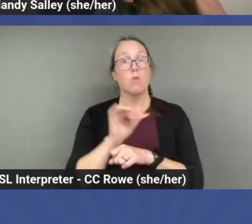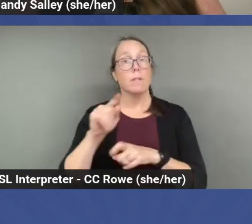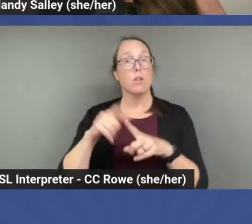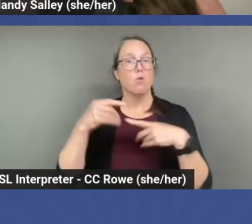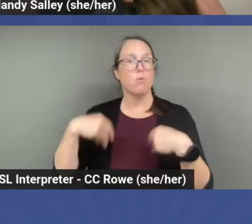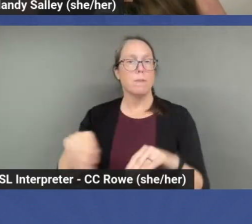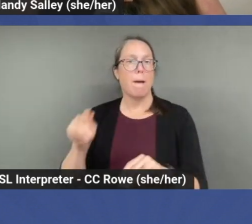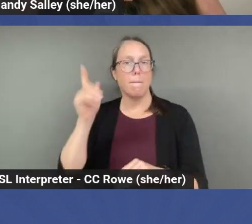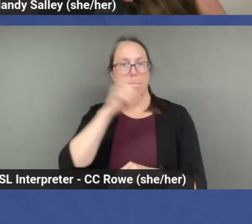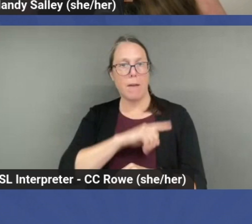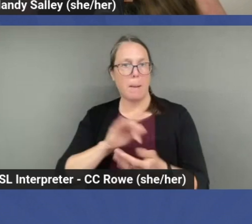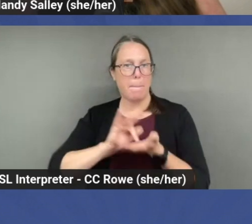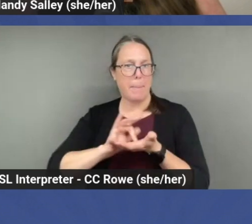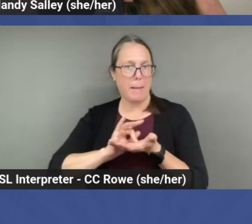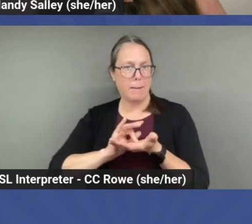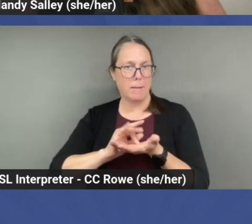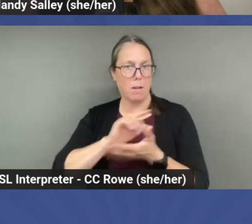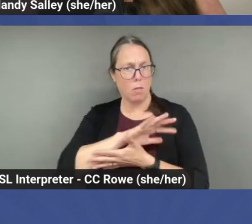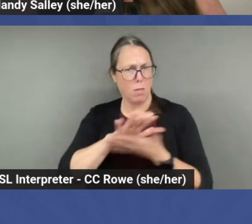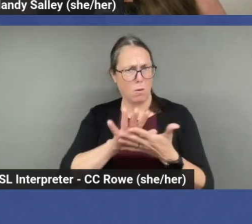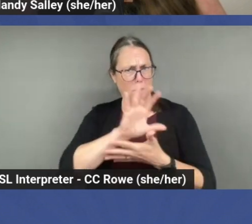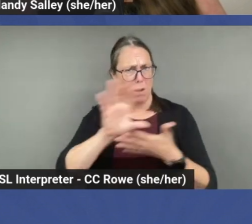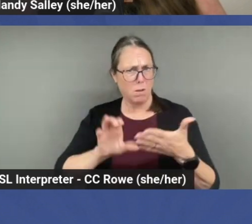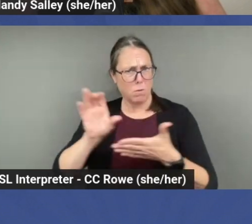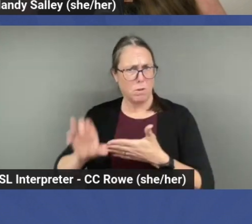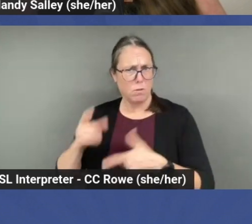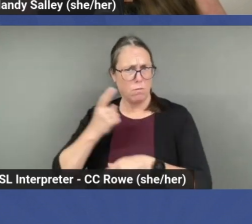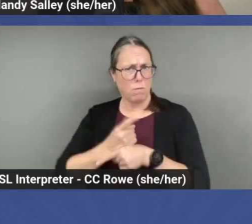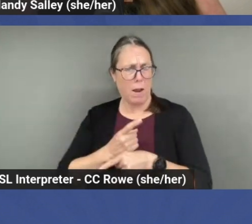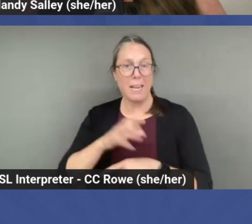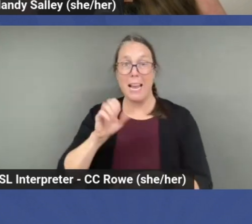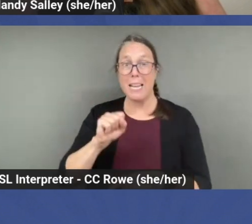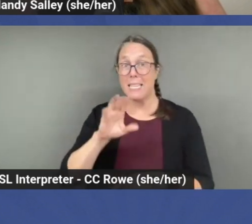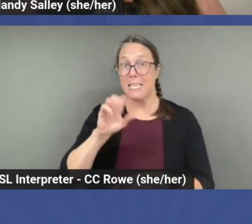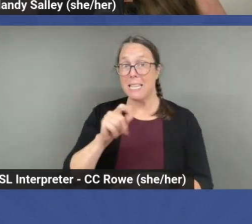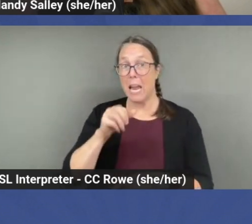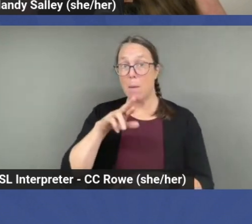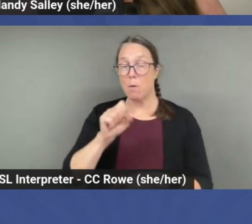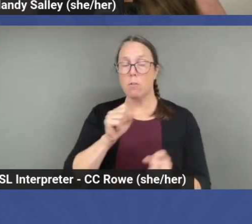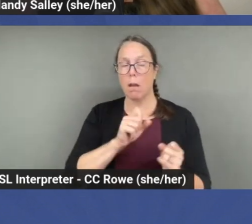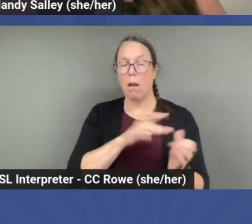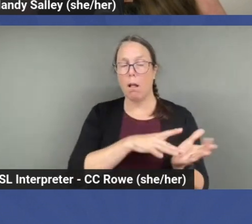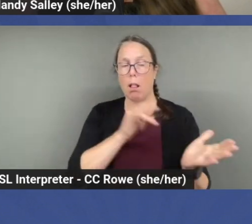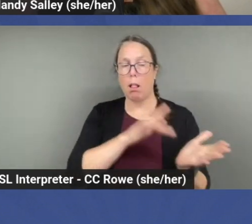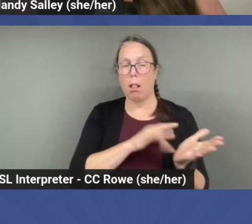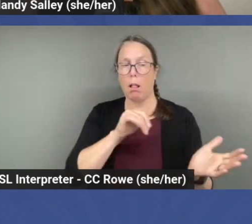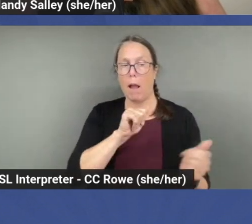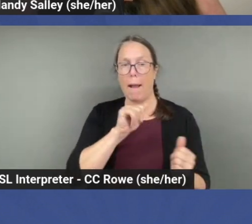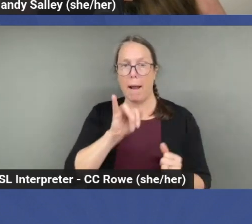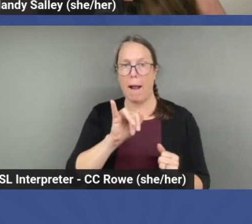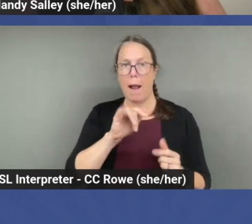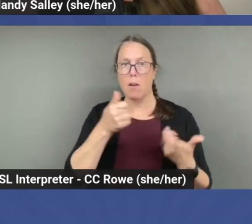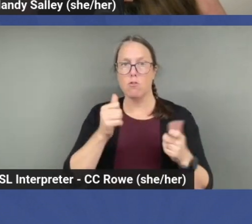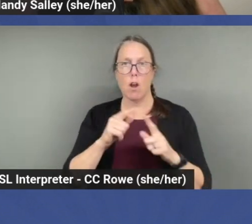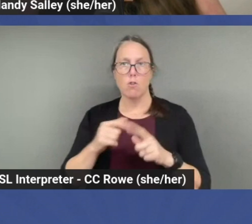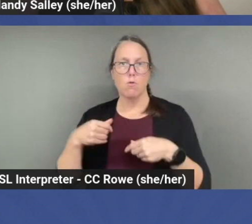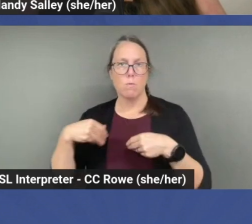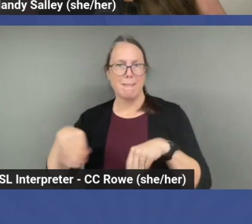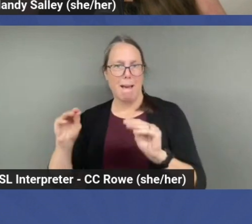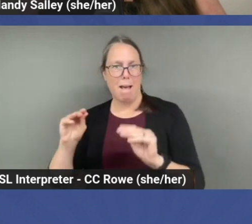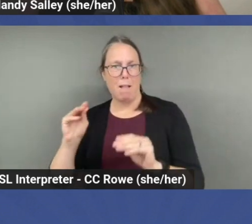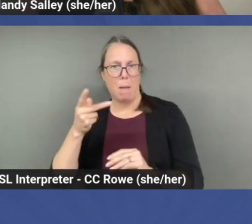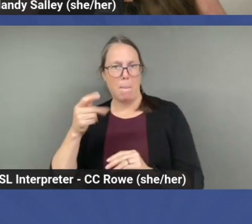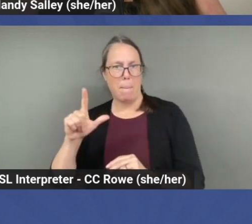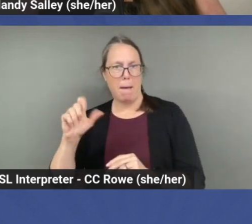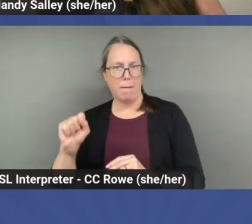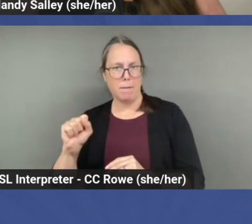the consequences. No, and imagine these scammers taking advantage of AI and trying to sell the piece. Like, it's super risky. And at the